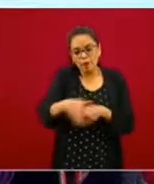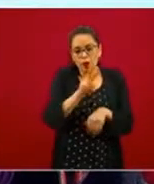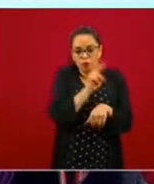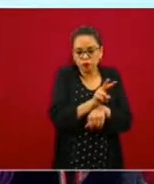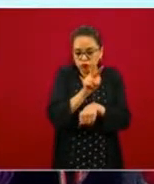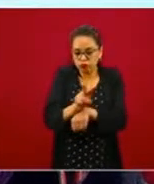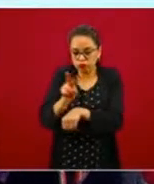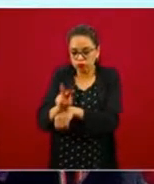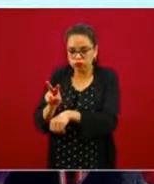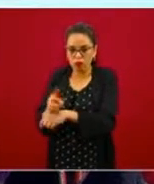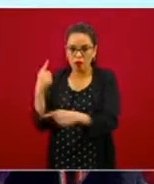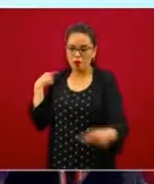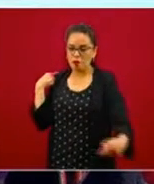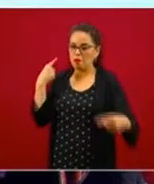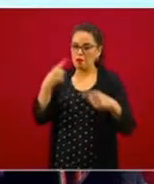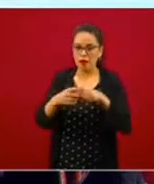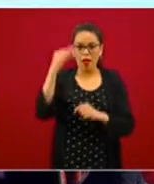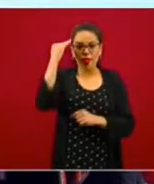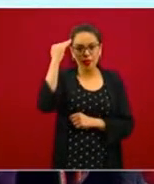And same with Oaxaca.